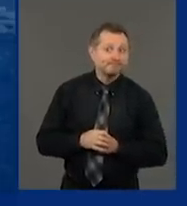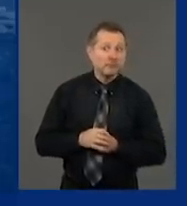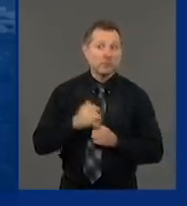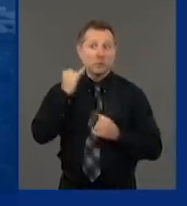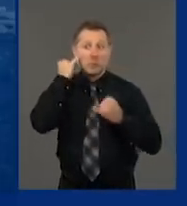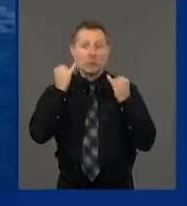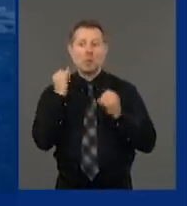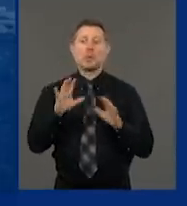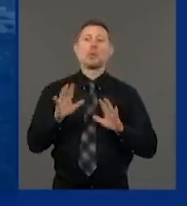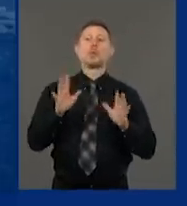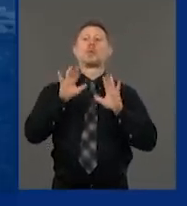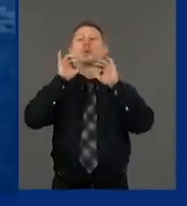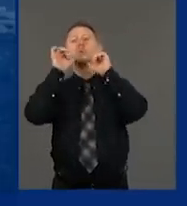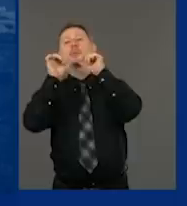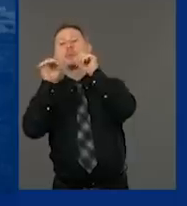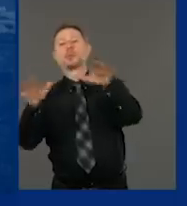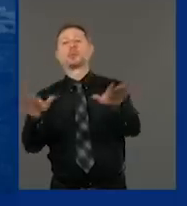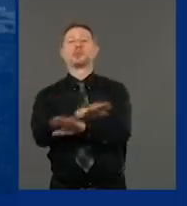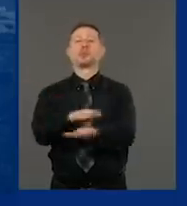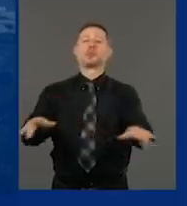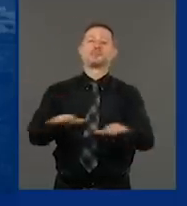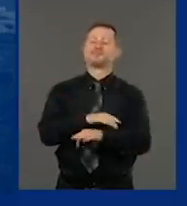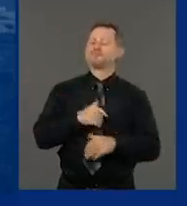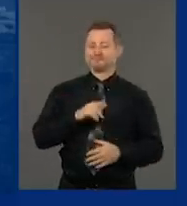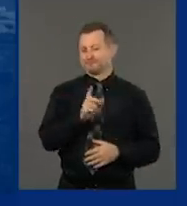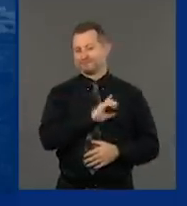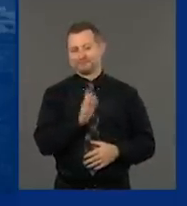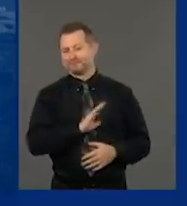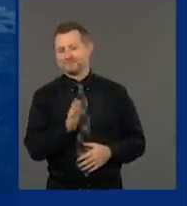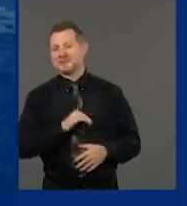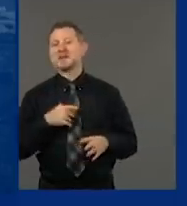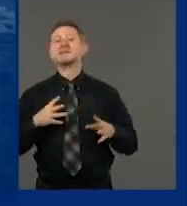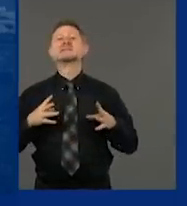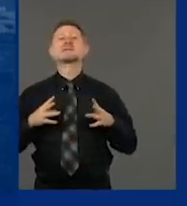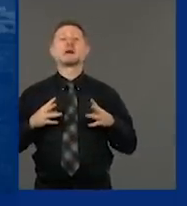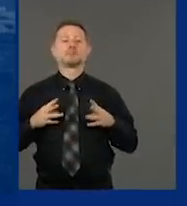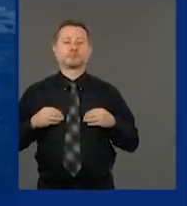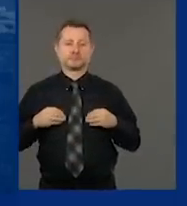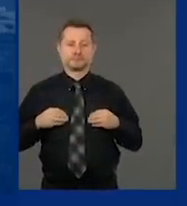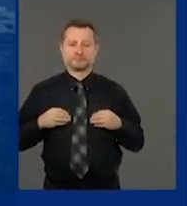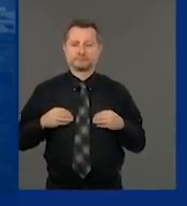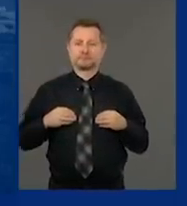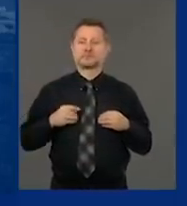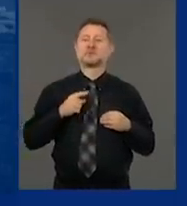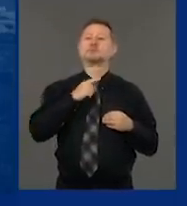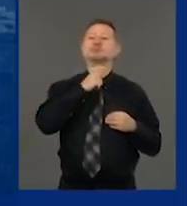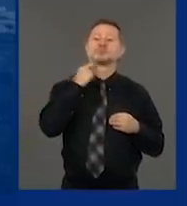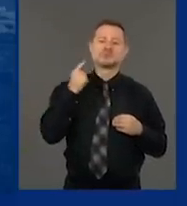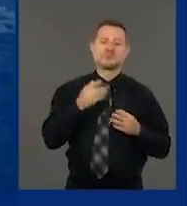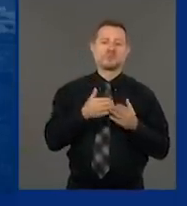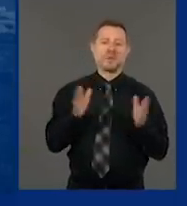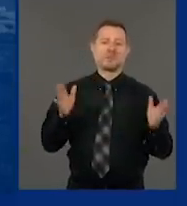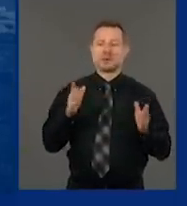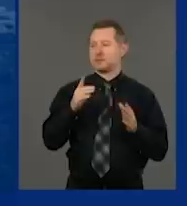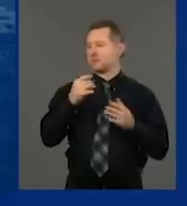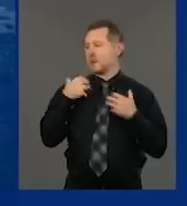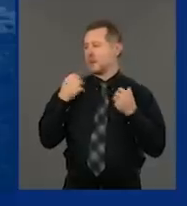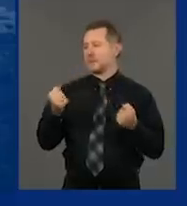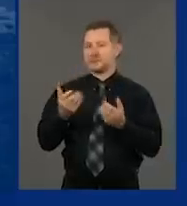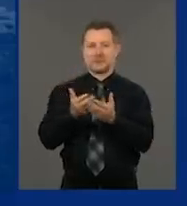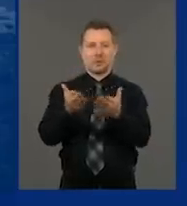Yeah. Except you are jeopardizing public health and you're